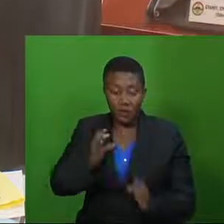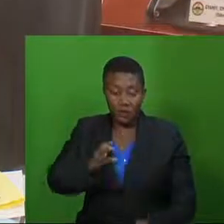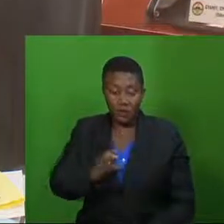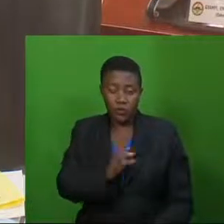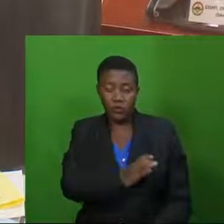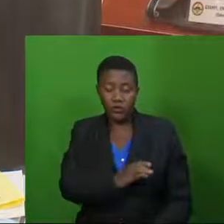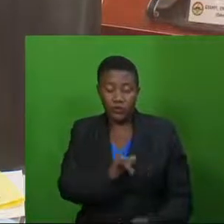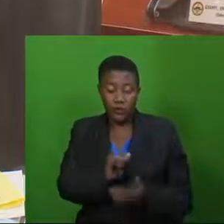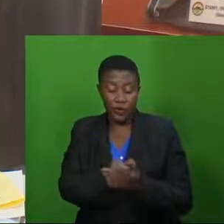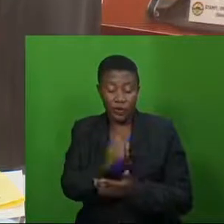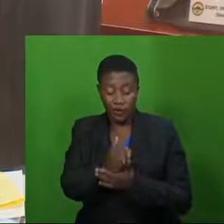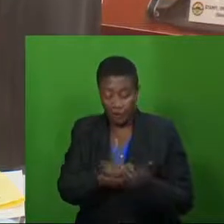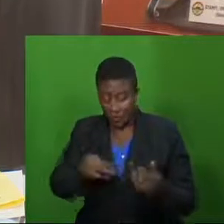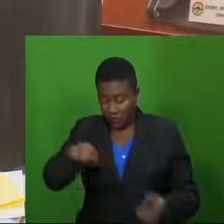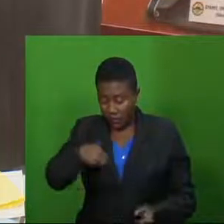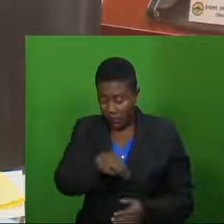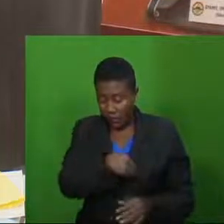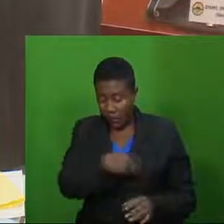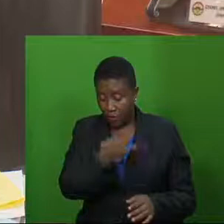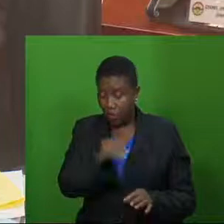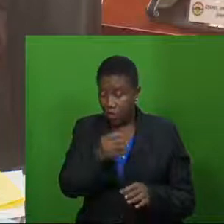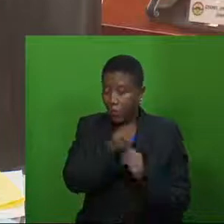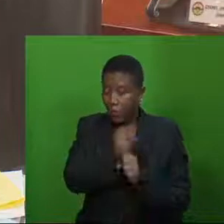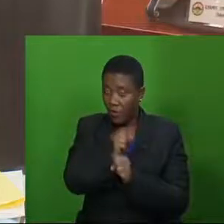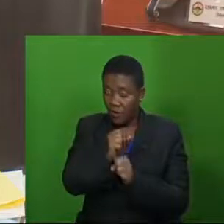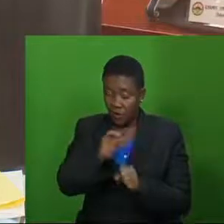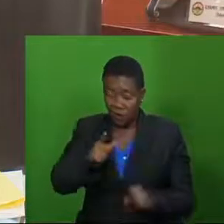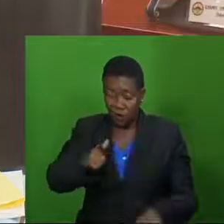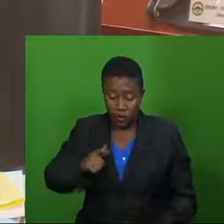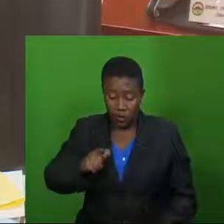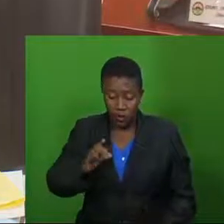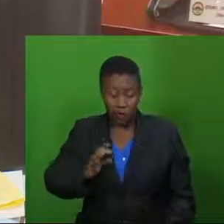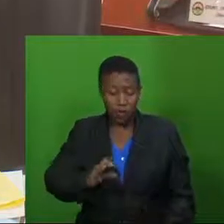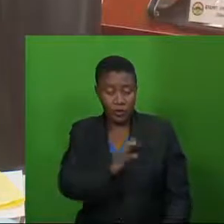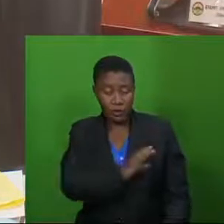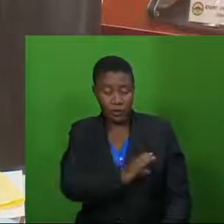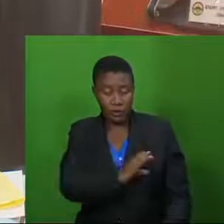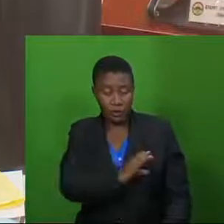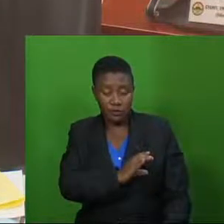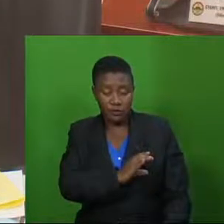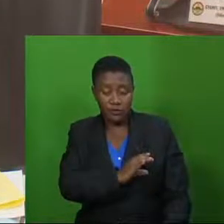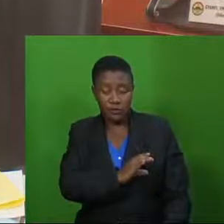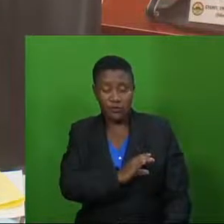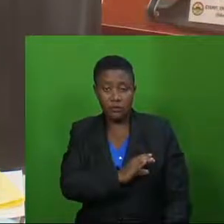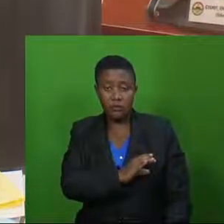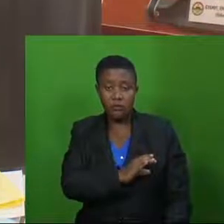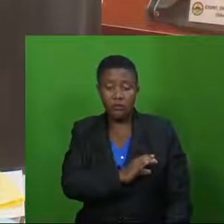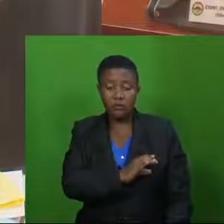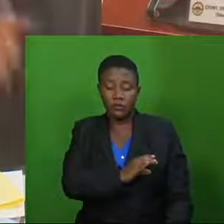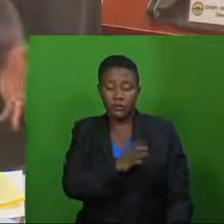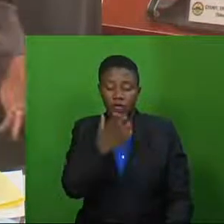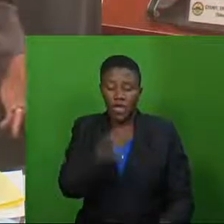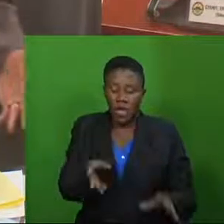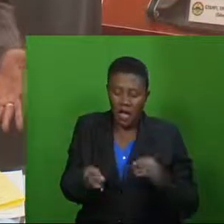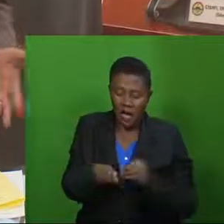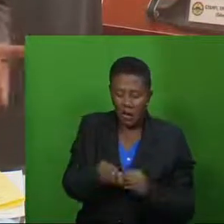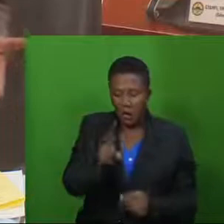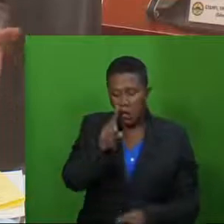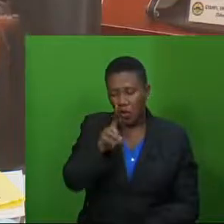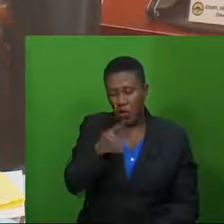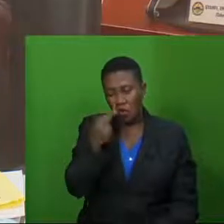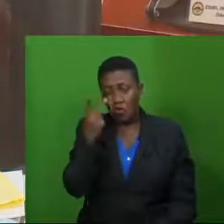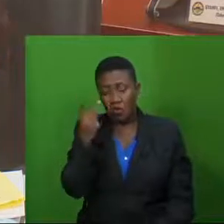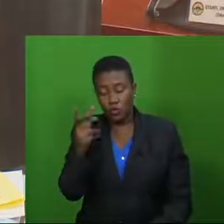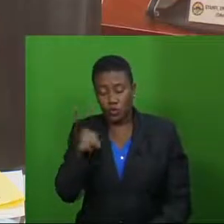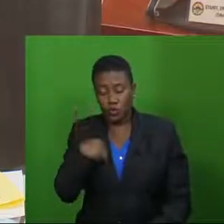some members of the standing committee, and then we may 2 members who are not part of the standing